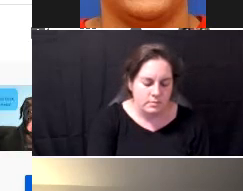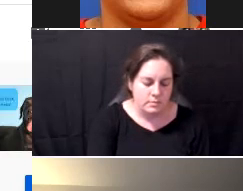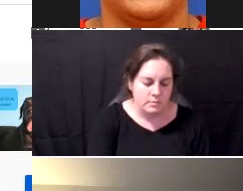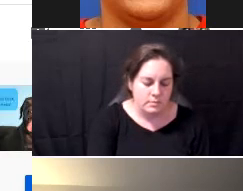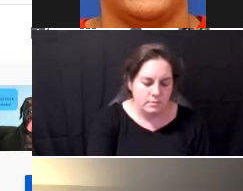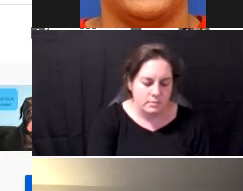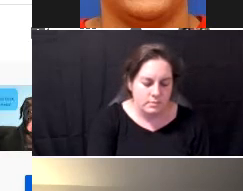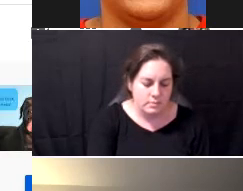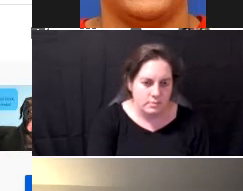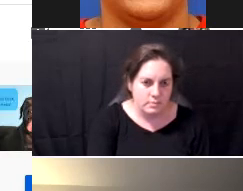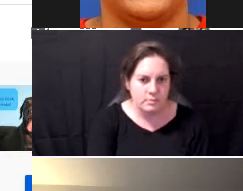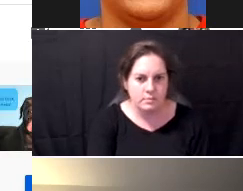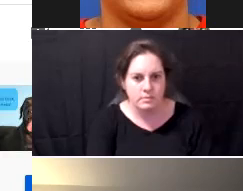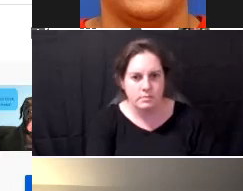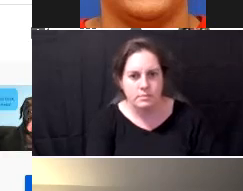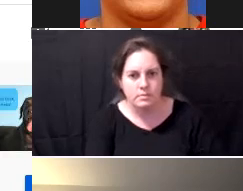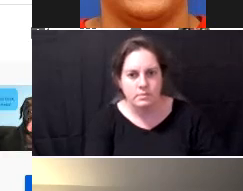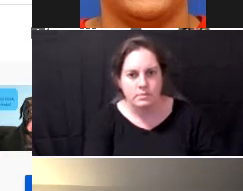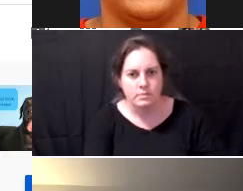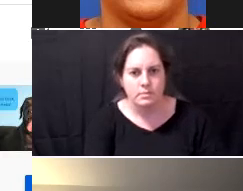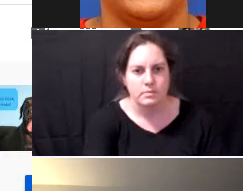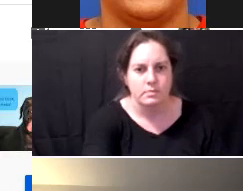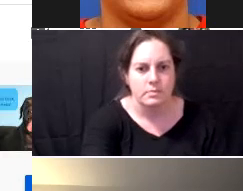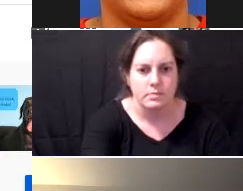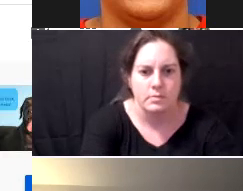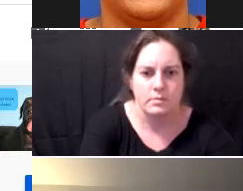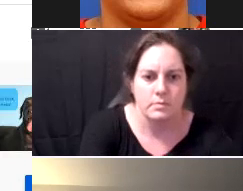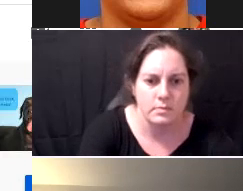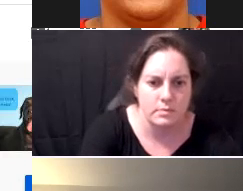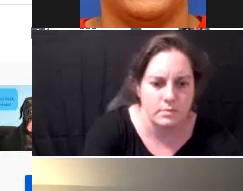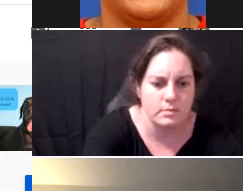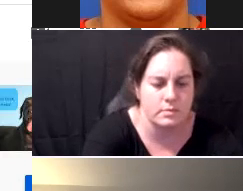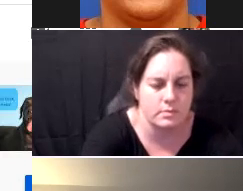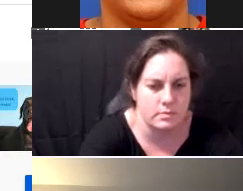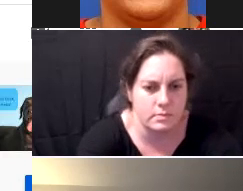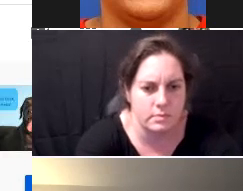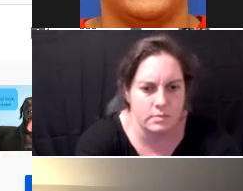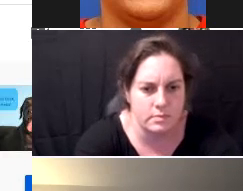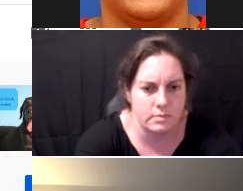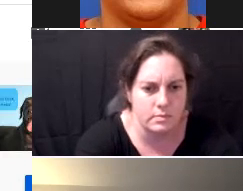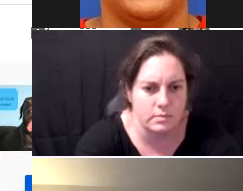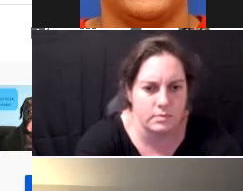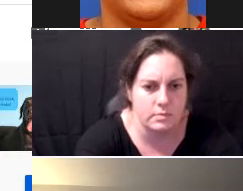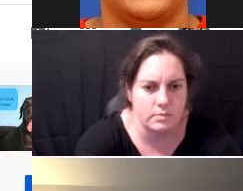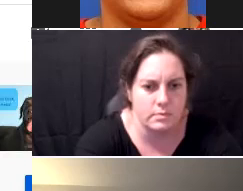And away indicated by the fact that the X numbers are getting bigger as time increases.